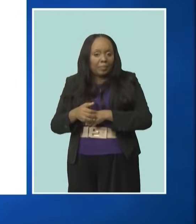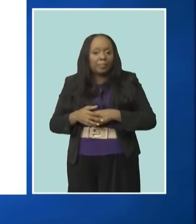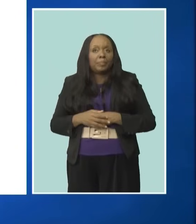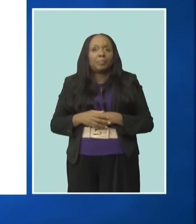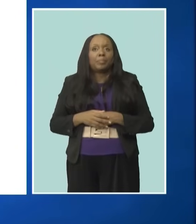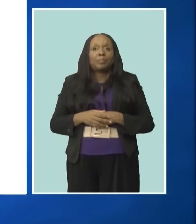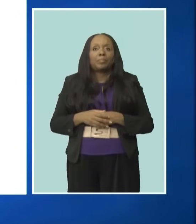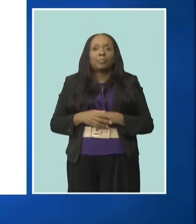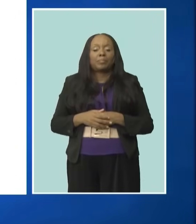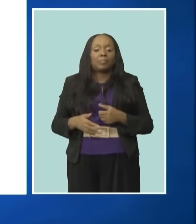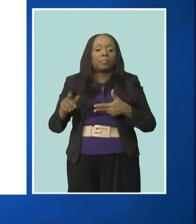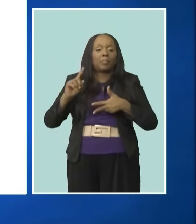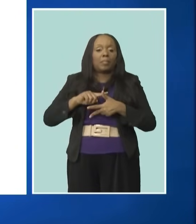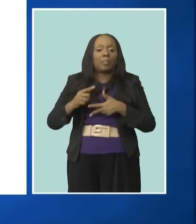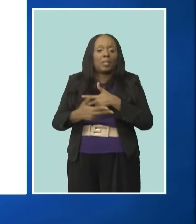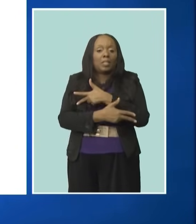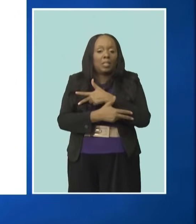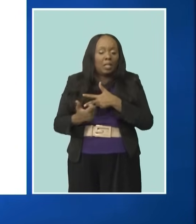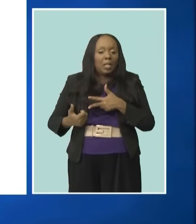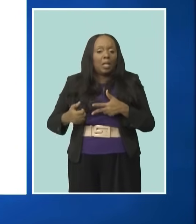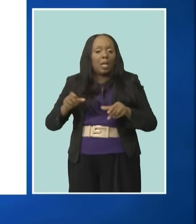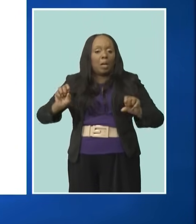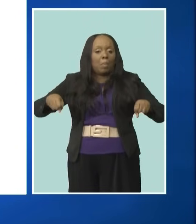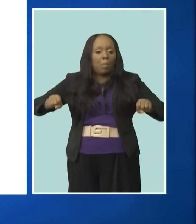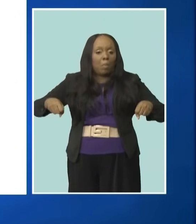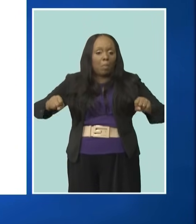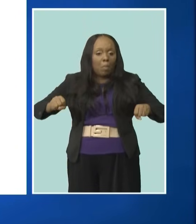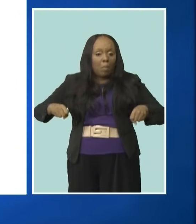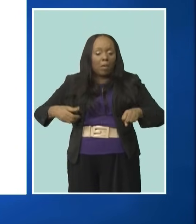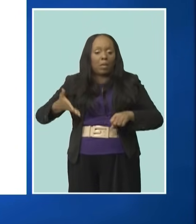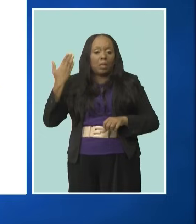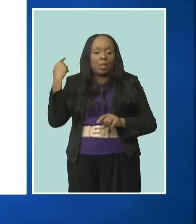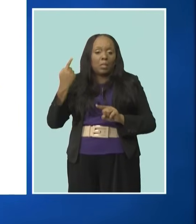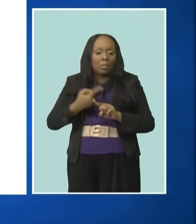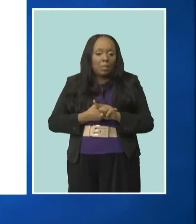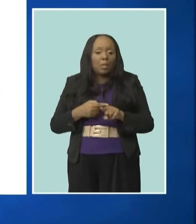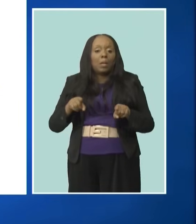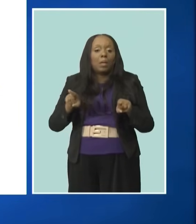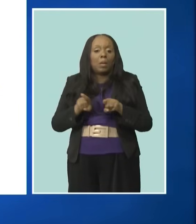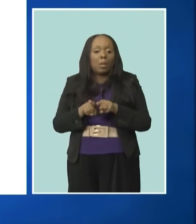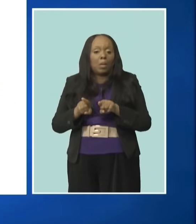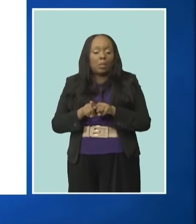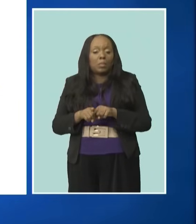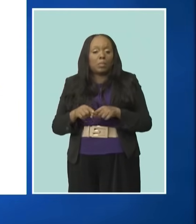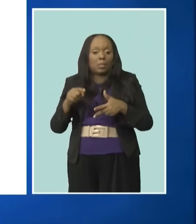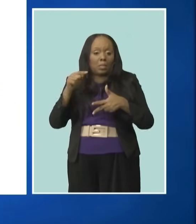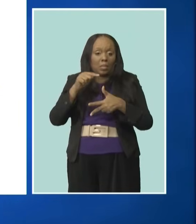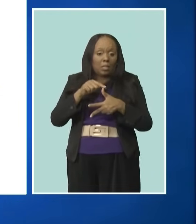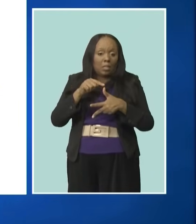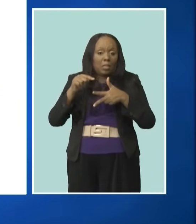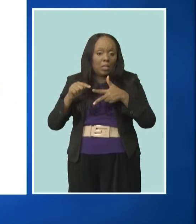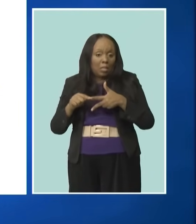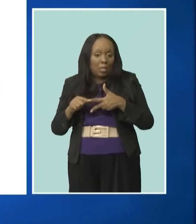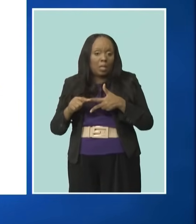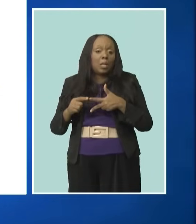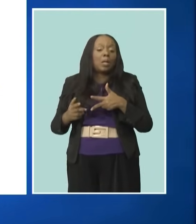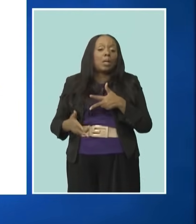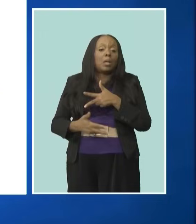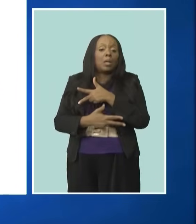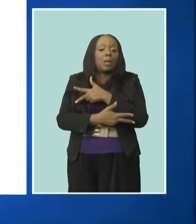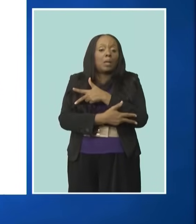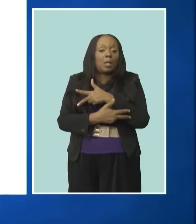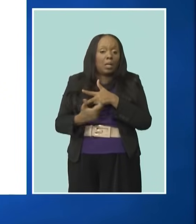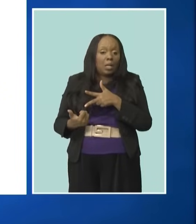Kelman is charged with theft of a motorcycle belonging to Angeline Marshall last month. He is also jointly charged with